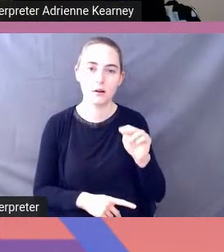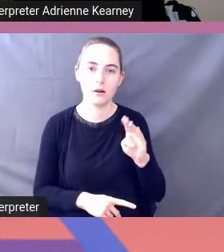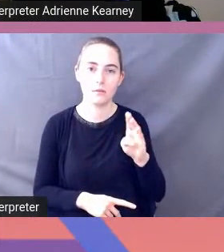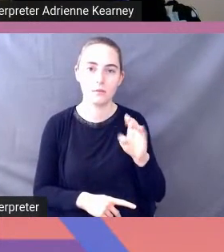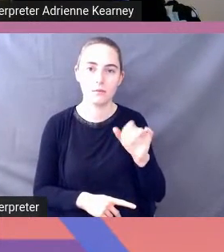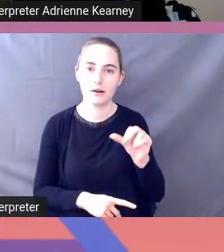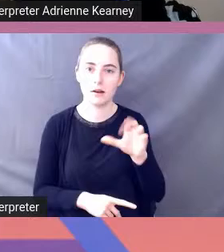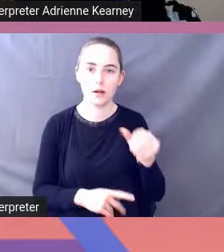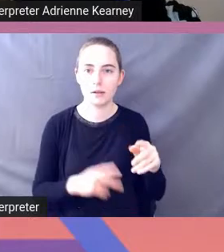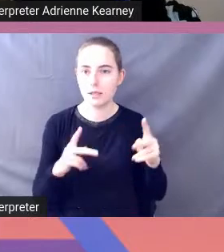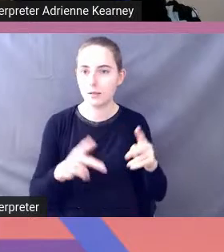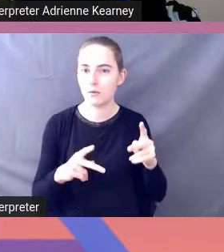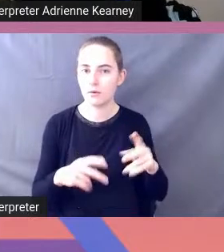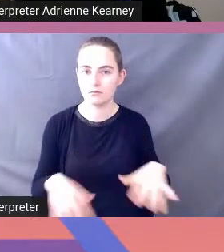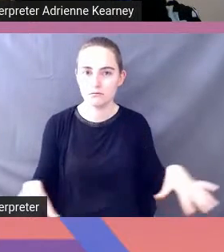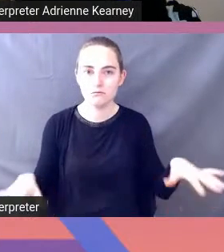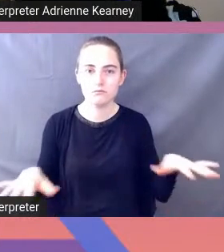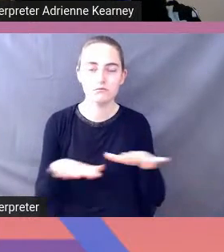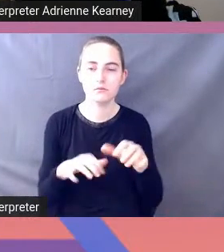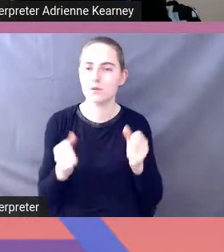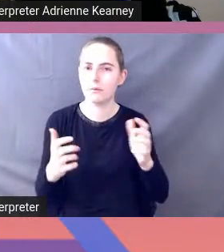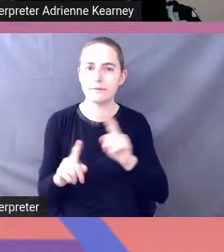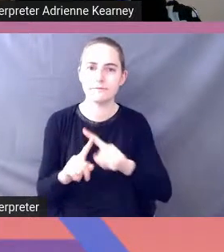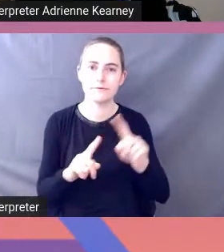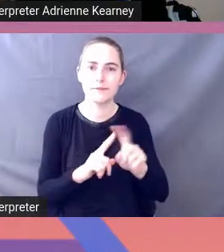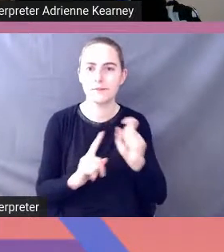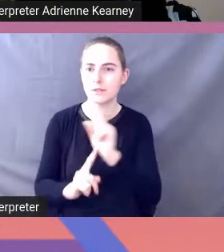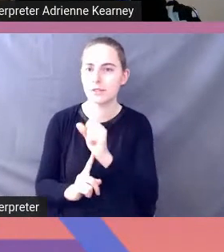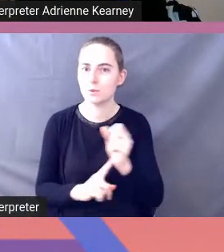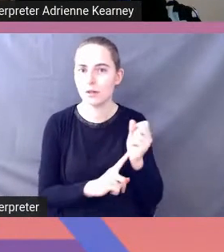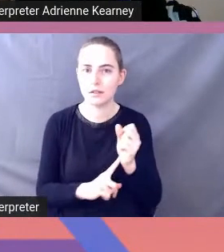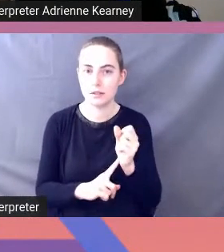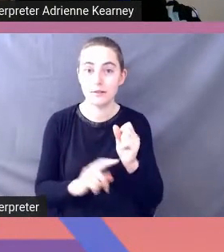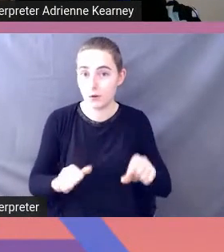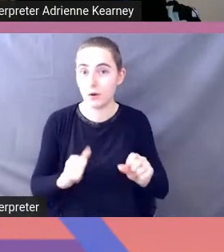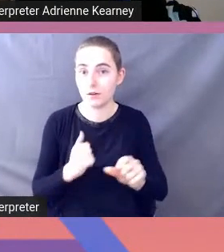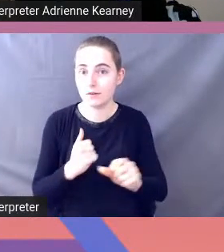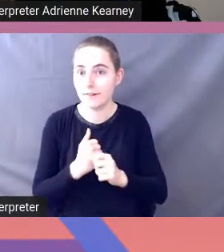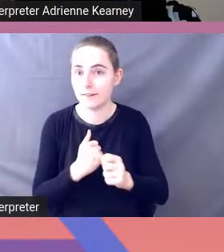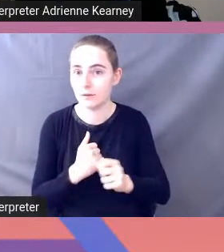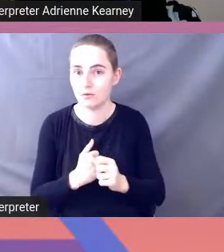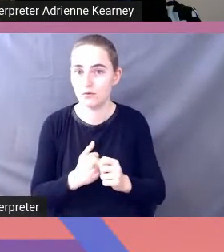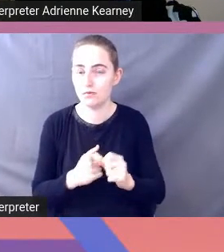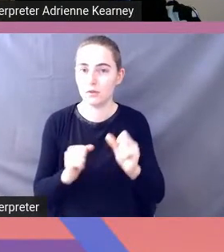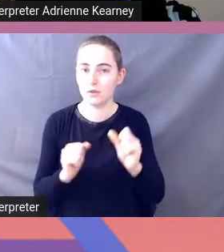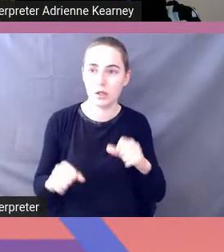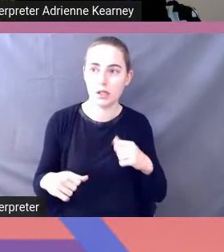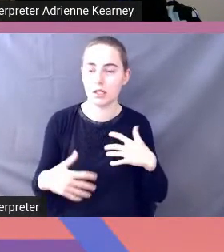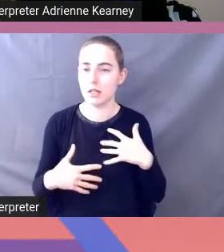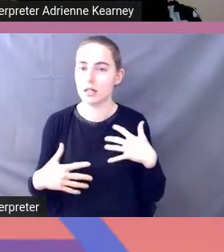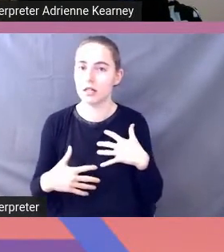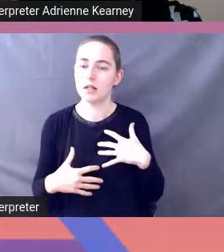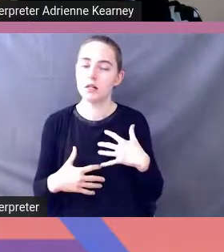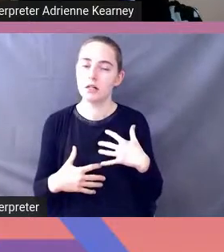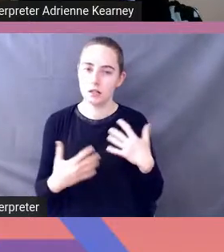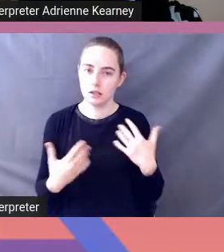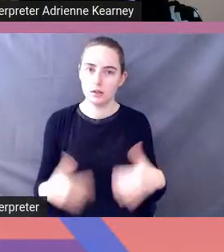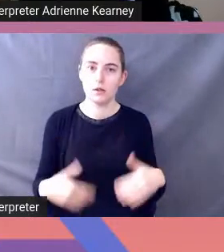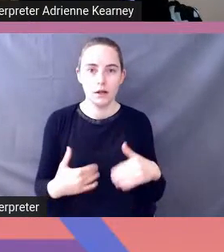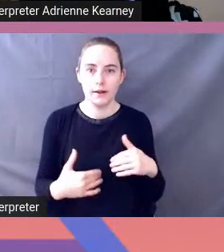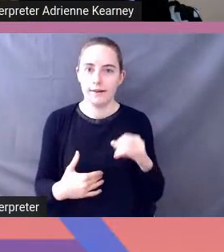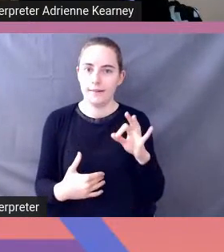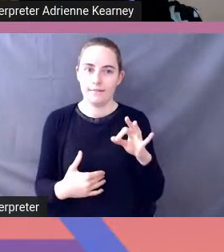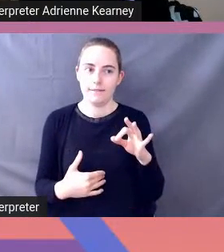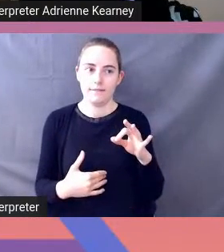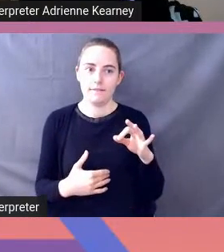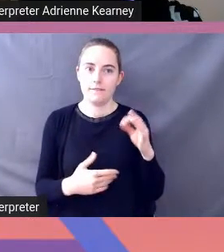many situations that can be dangerous for them that if you haven't done your research and if you haven't informed the people around you about what they need, then you could be actually putting them in